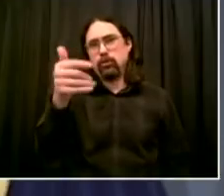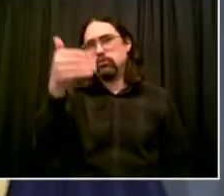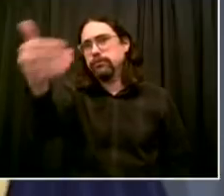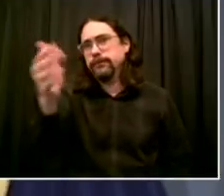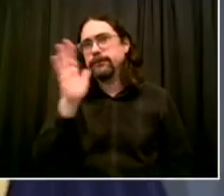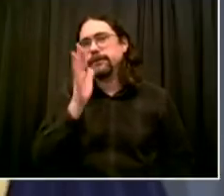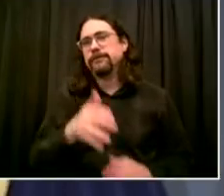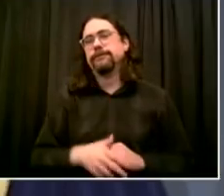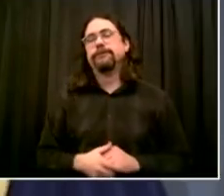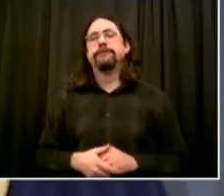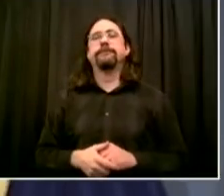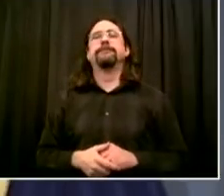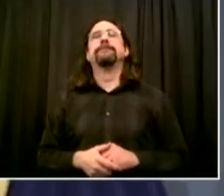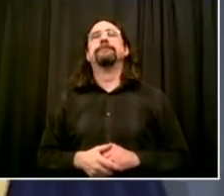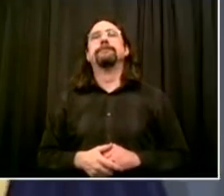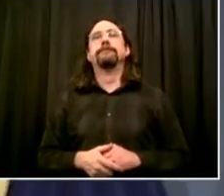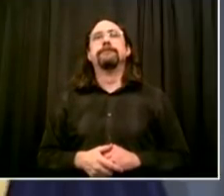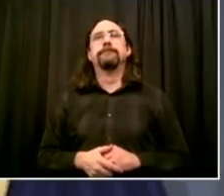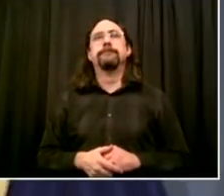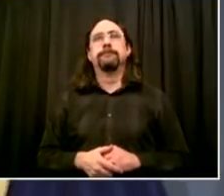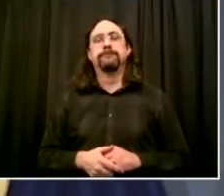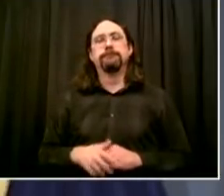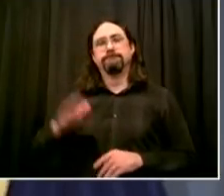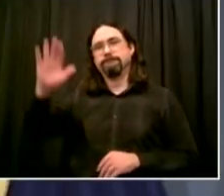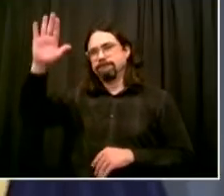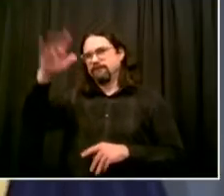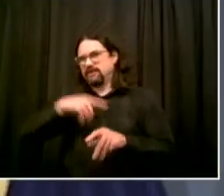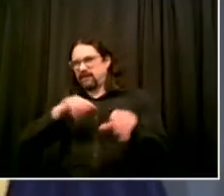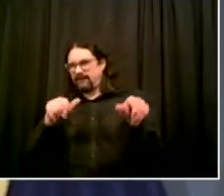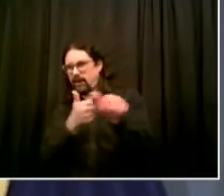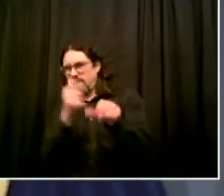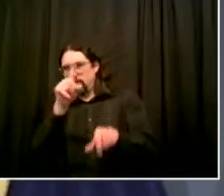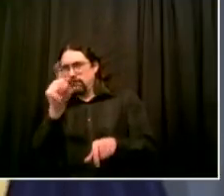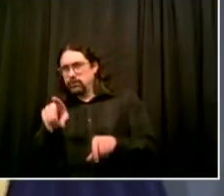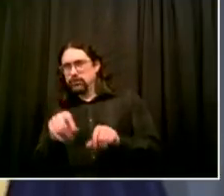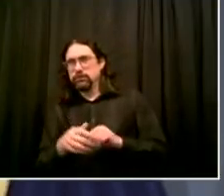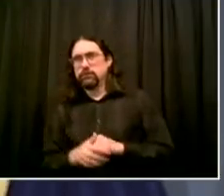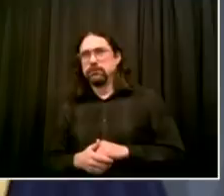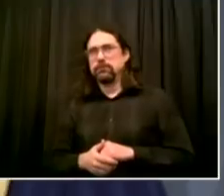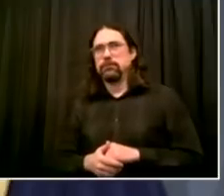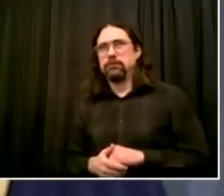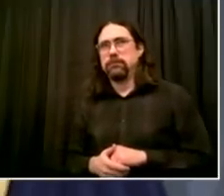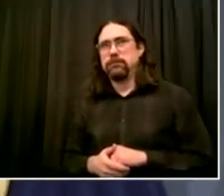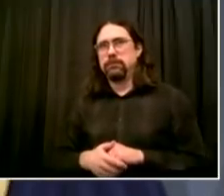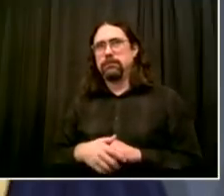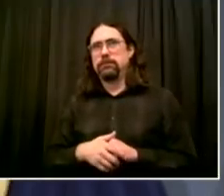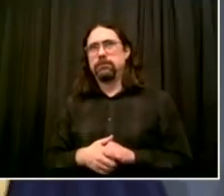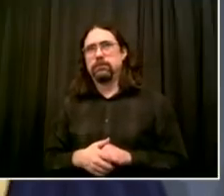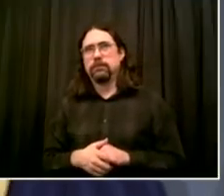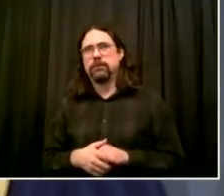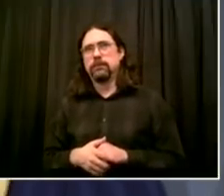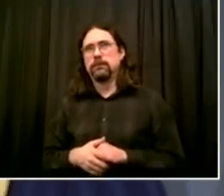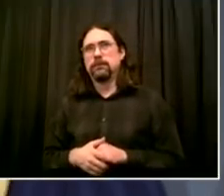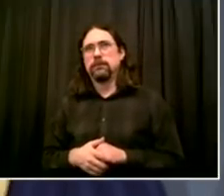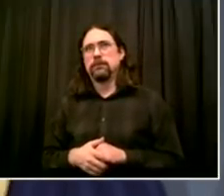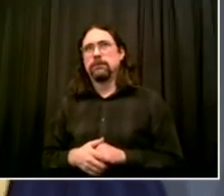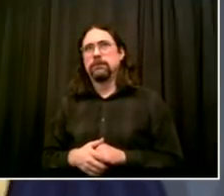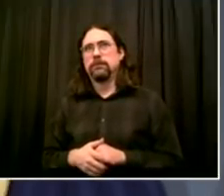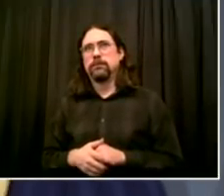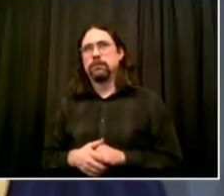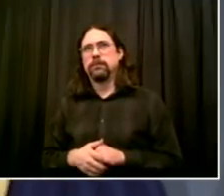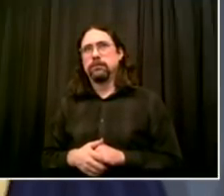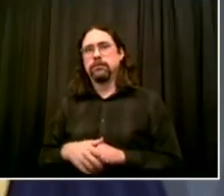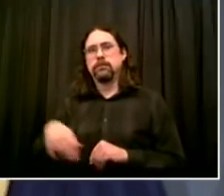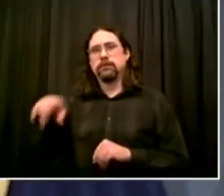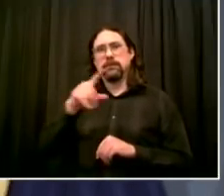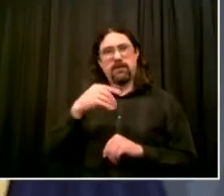Do you have a deadline for the legal team for when the celebrating and the congratulations stops and the disclosure begins? Well, Matt, I'm going to